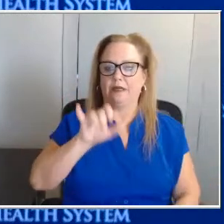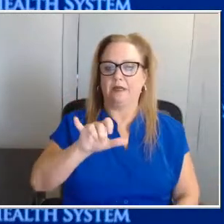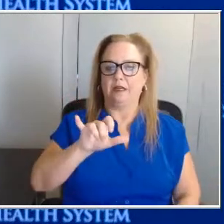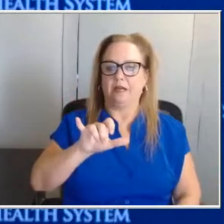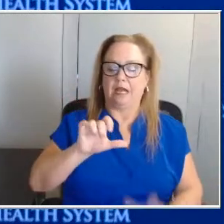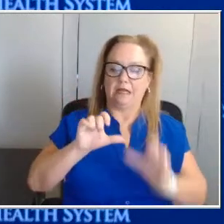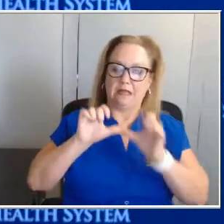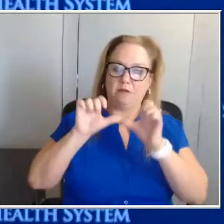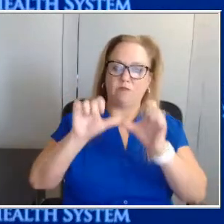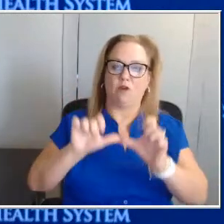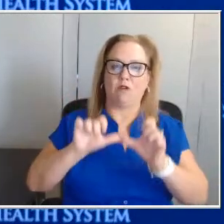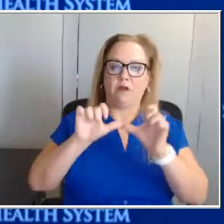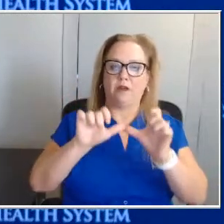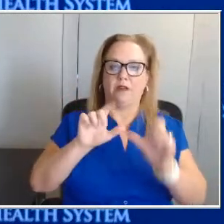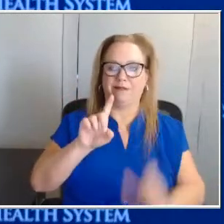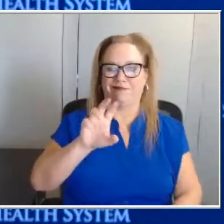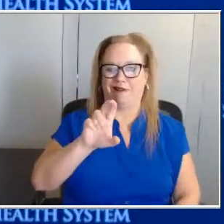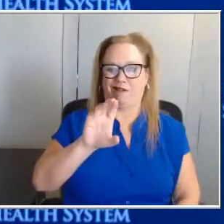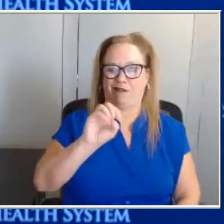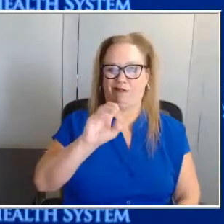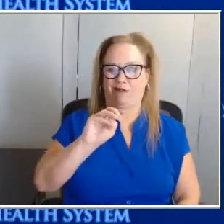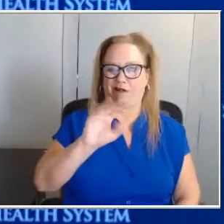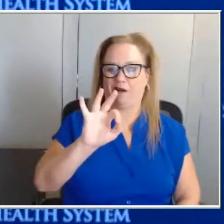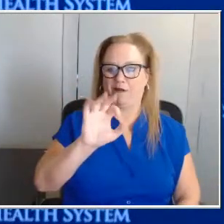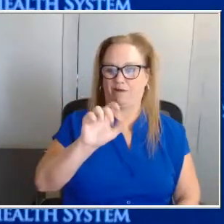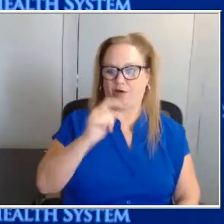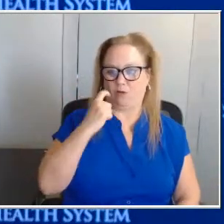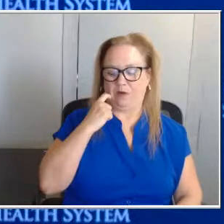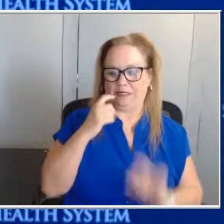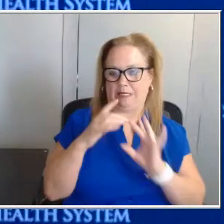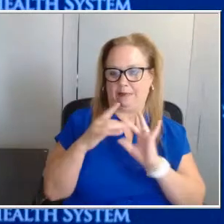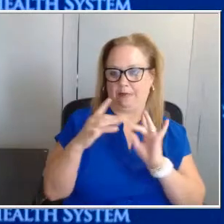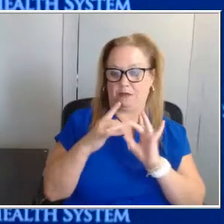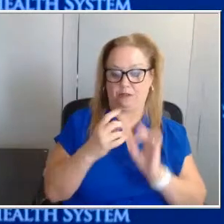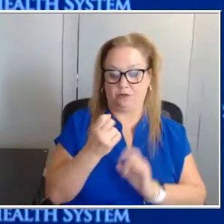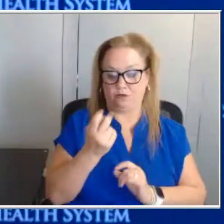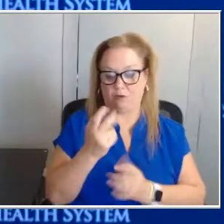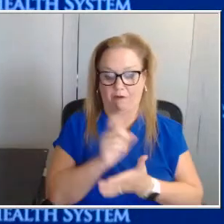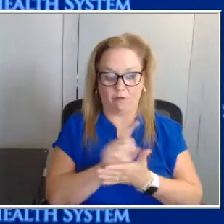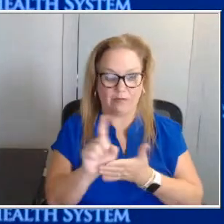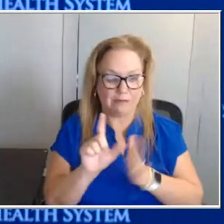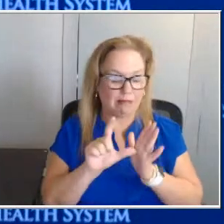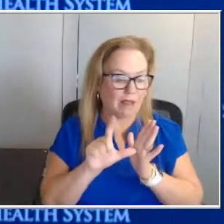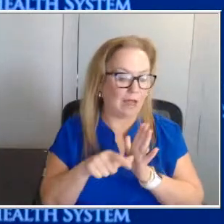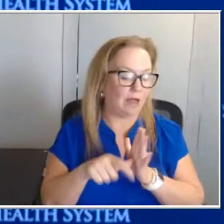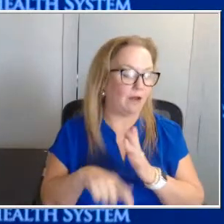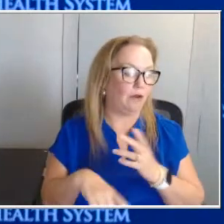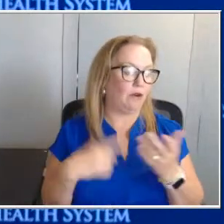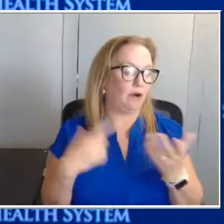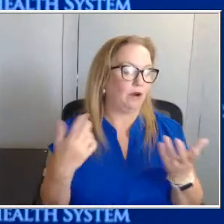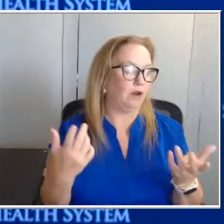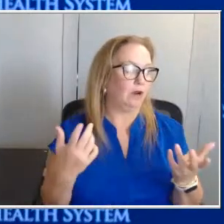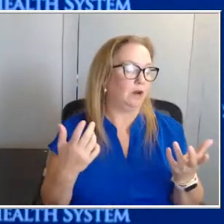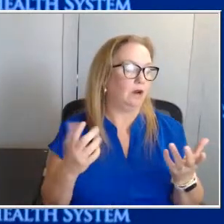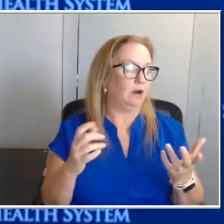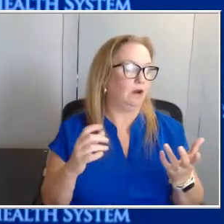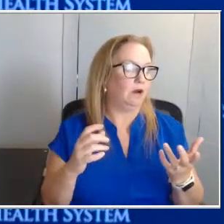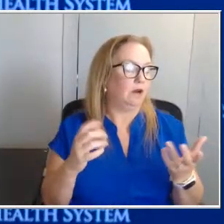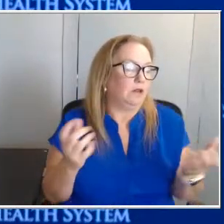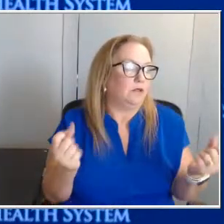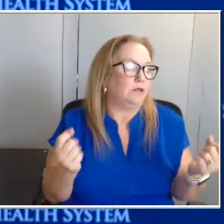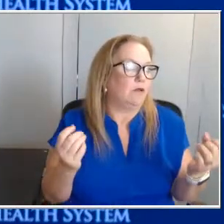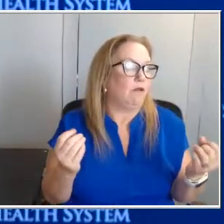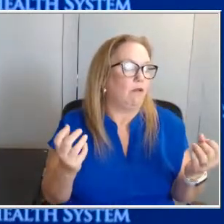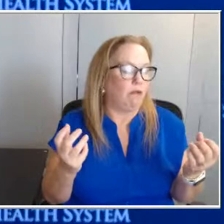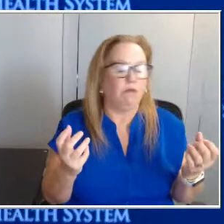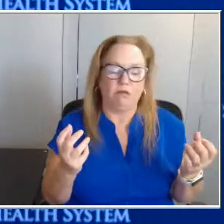just as Dr. Comfort said. Is it being 12 weeks after your infection? So it is a